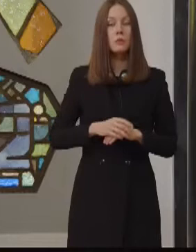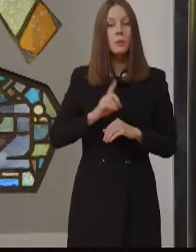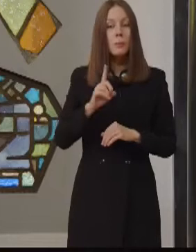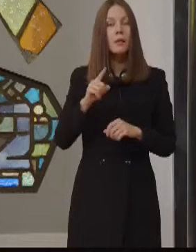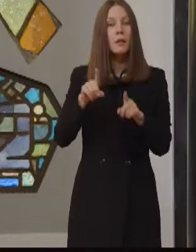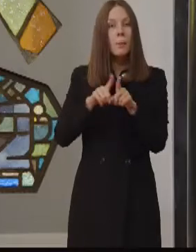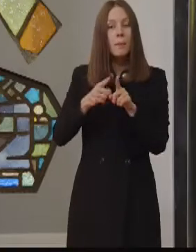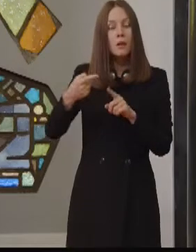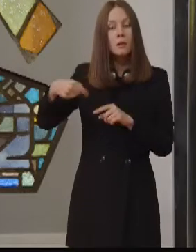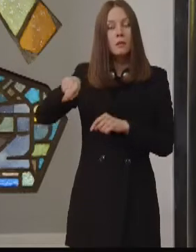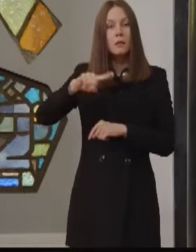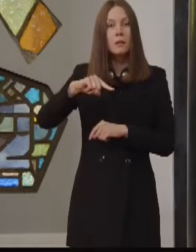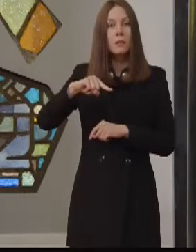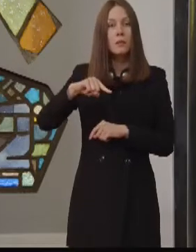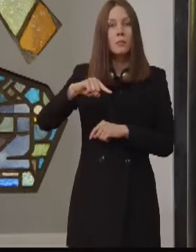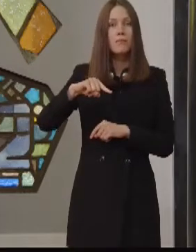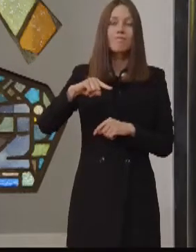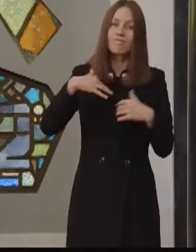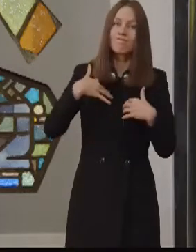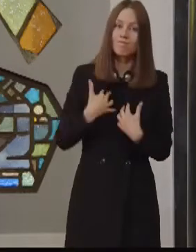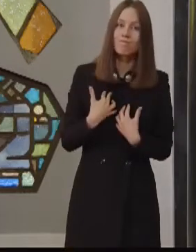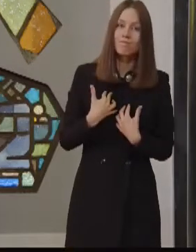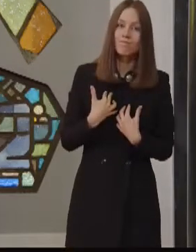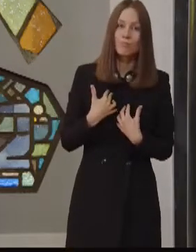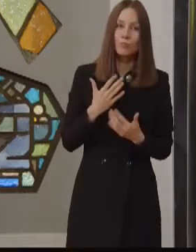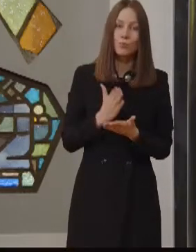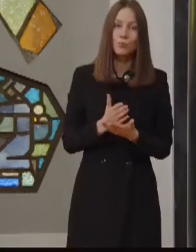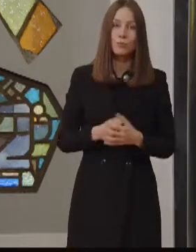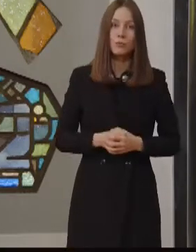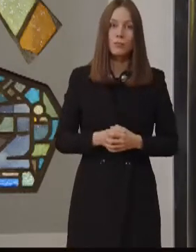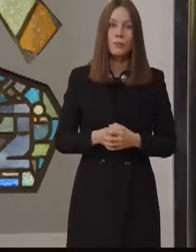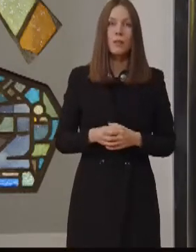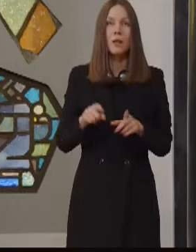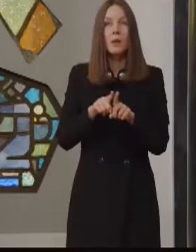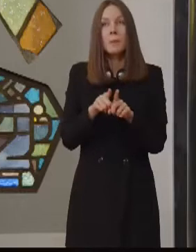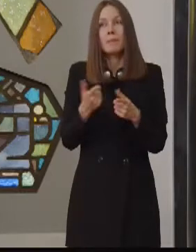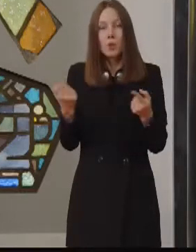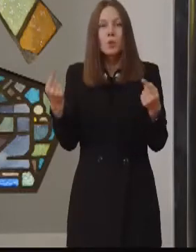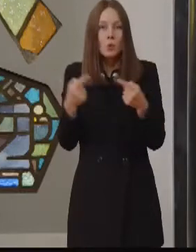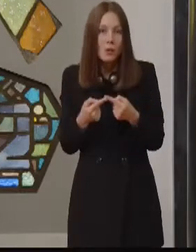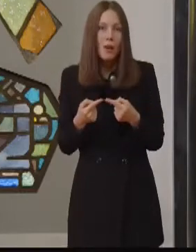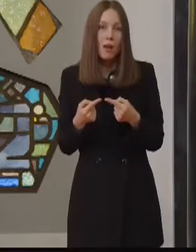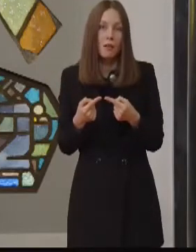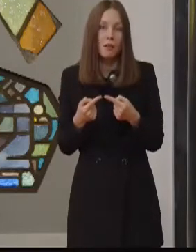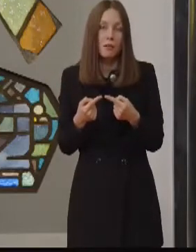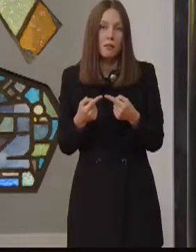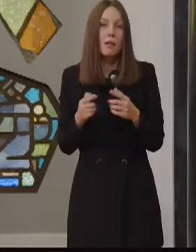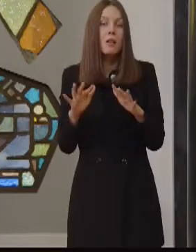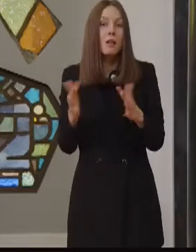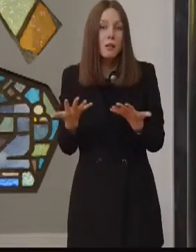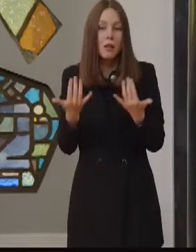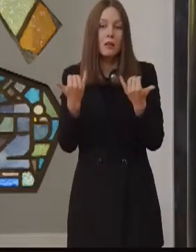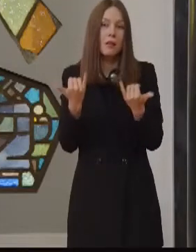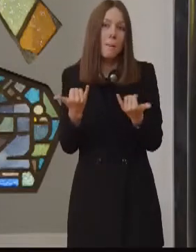They want to live in dignity, but at the same time they also express disappointment and